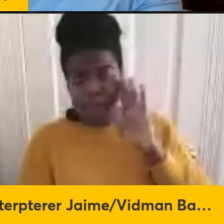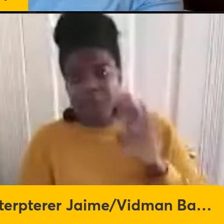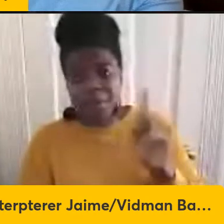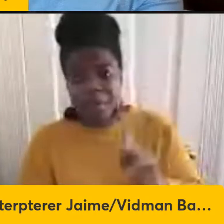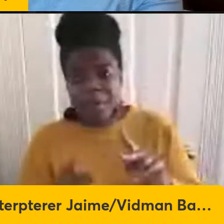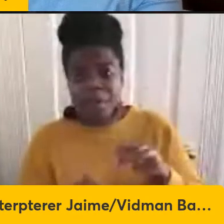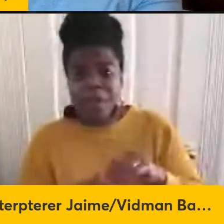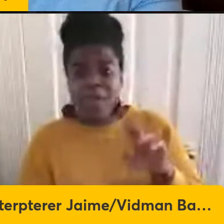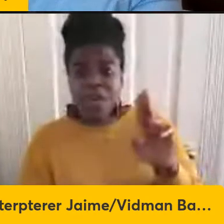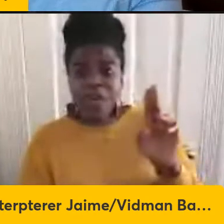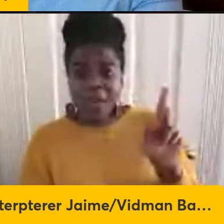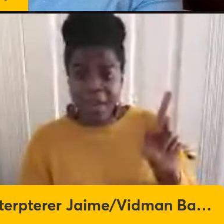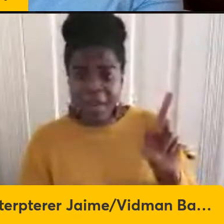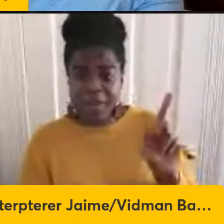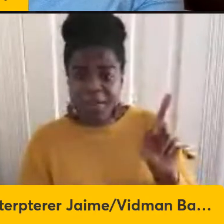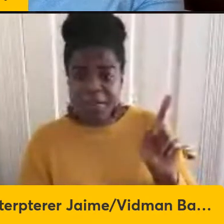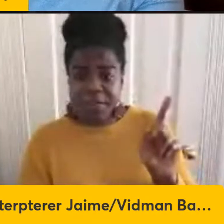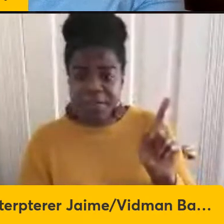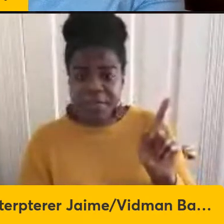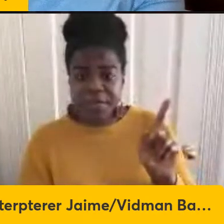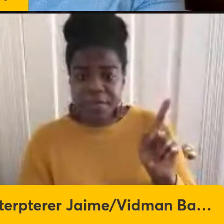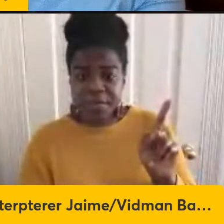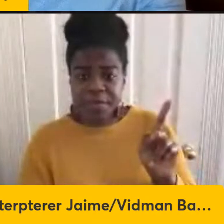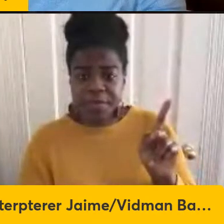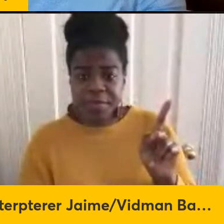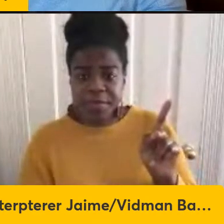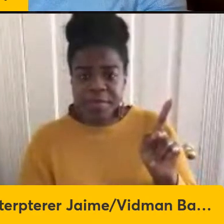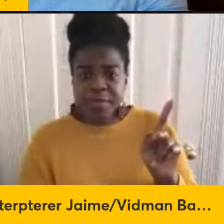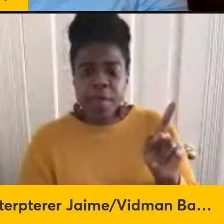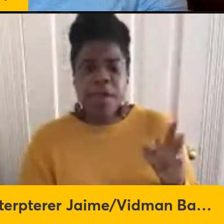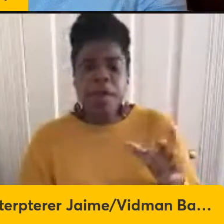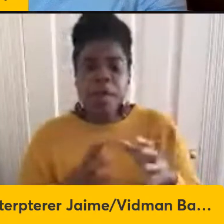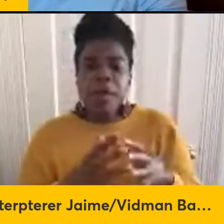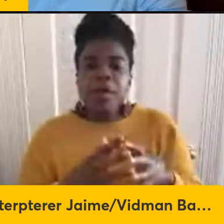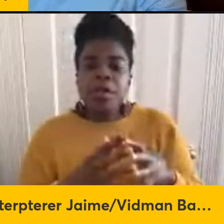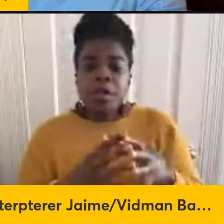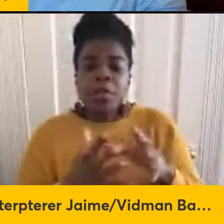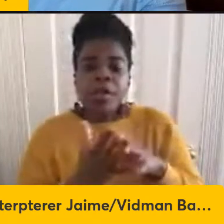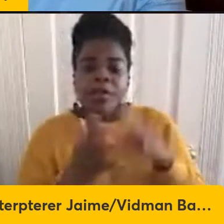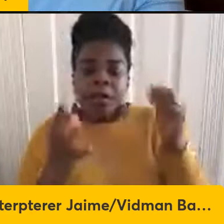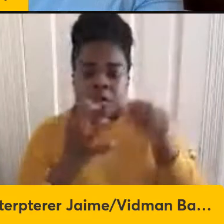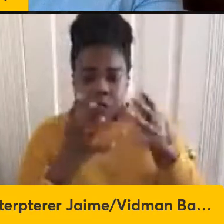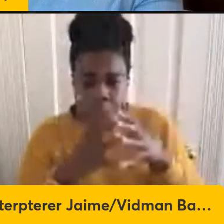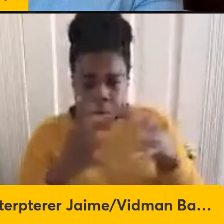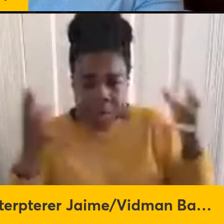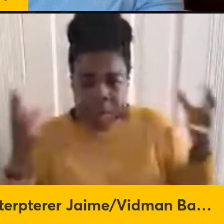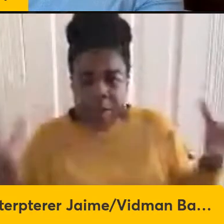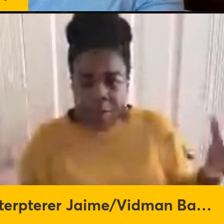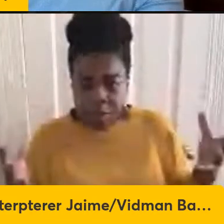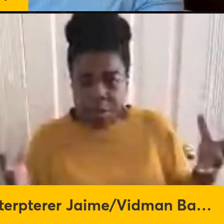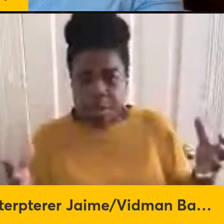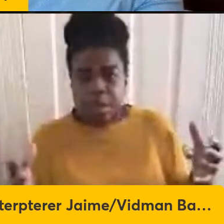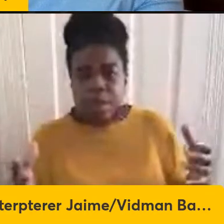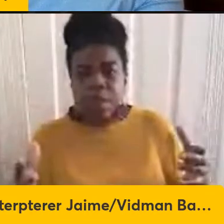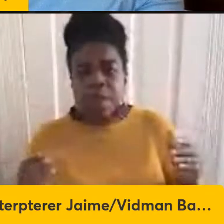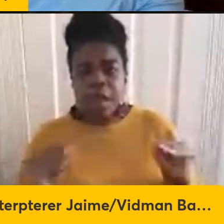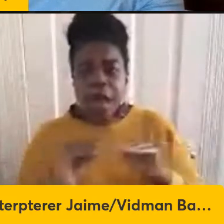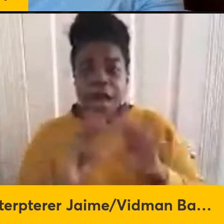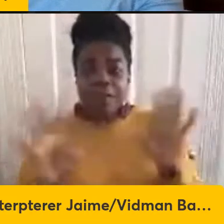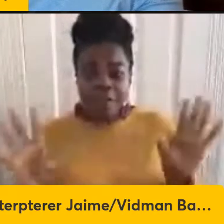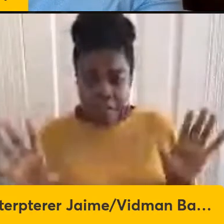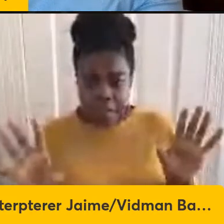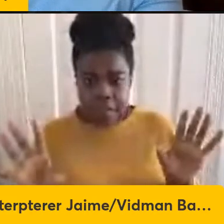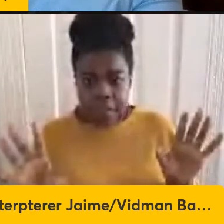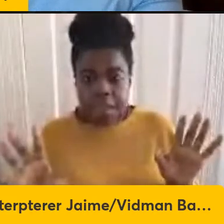UK. And I think so much is, we've learned so much, haven't we, over COVID? Obviously, many of us have been doing a lot of